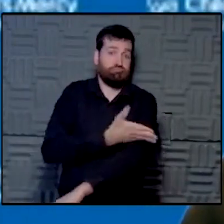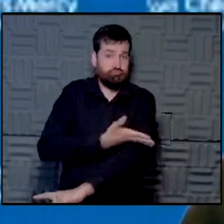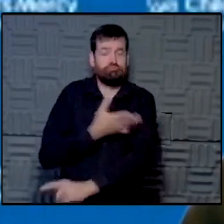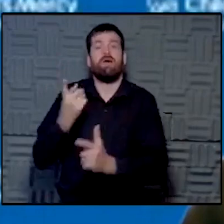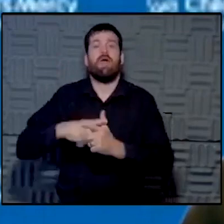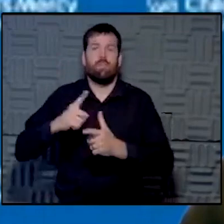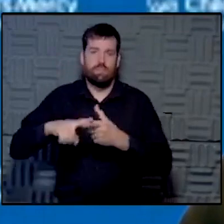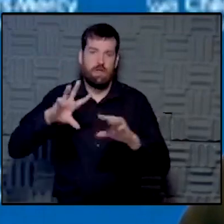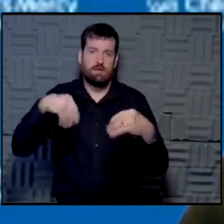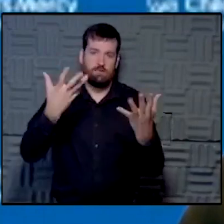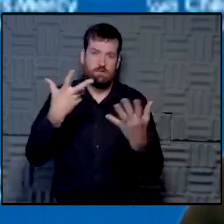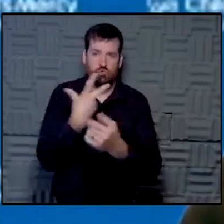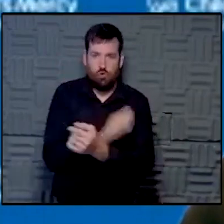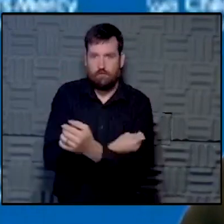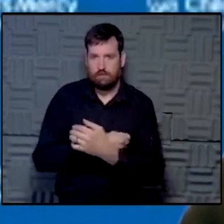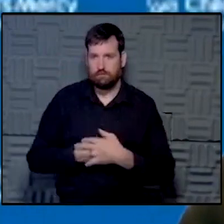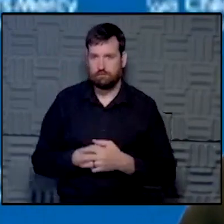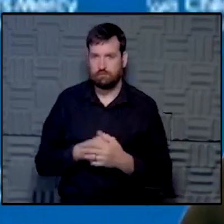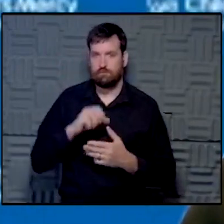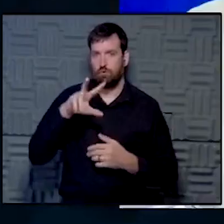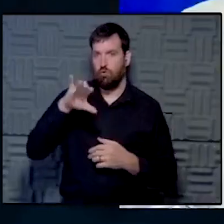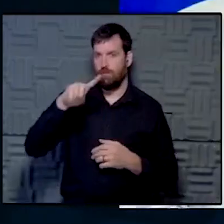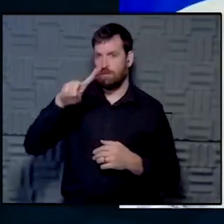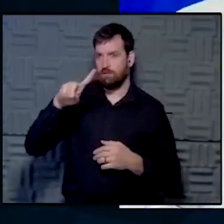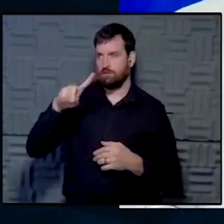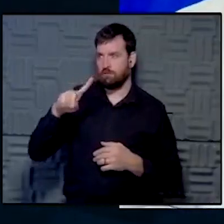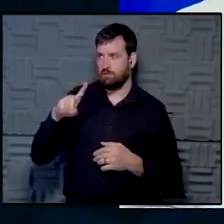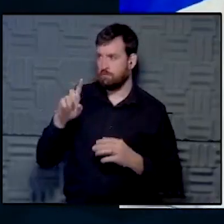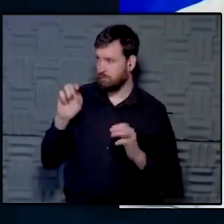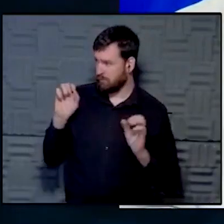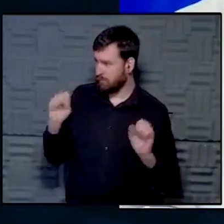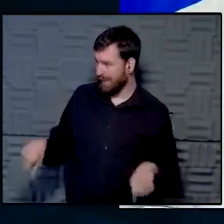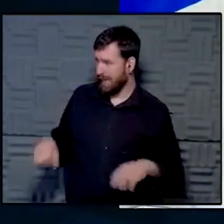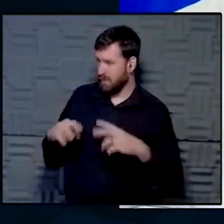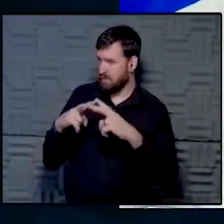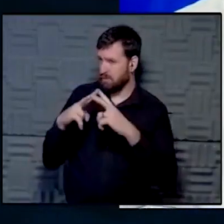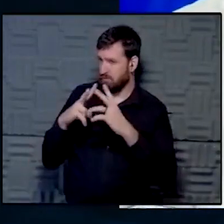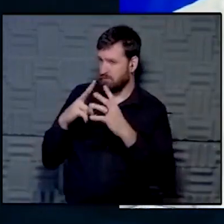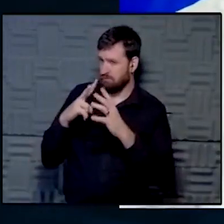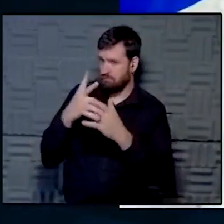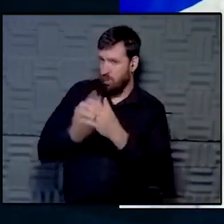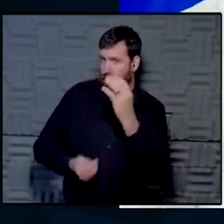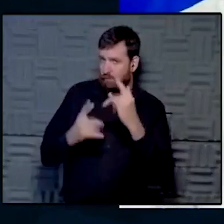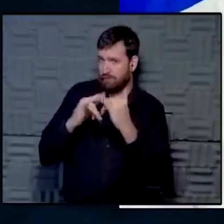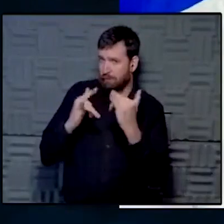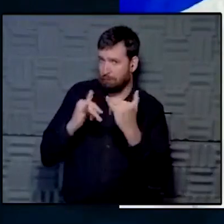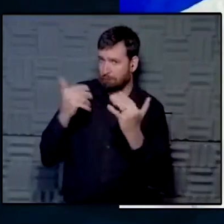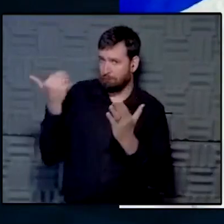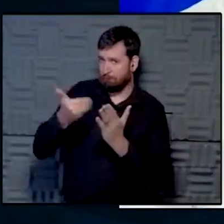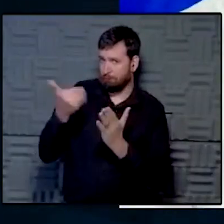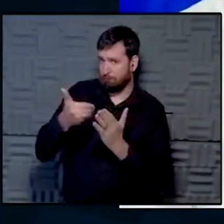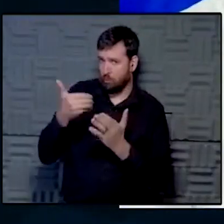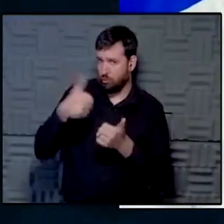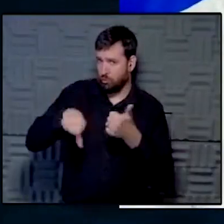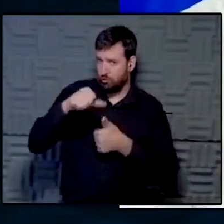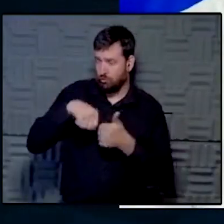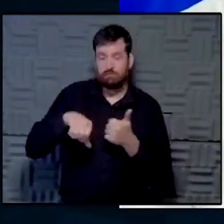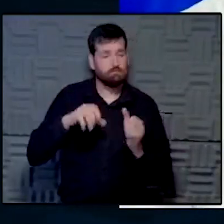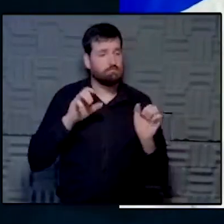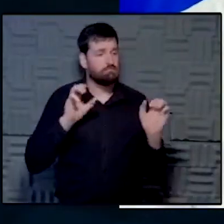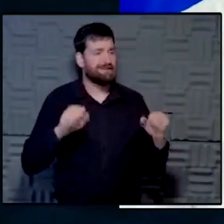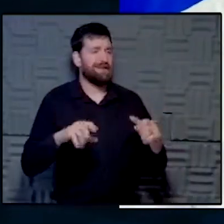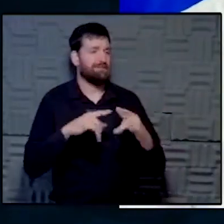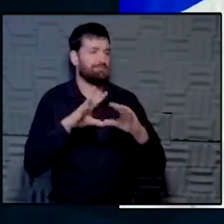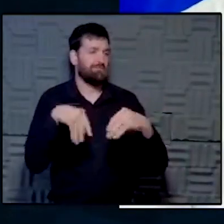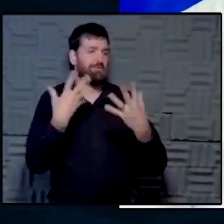vaccine. Being the COVID-19 and the chickenpox vaccine close together, Dr. Pahud? You can give them at the